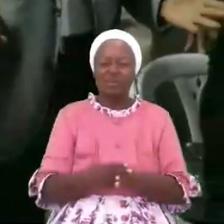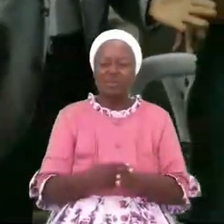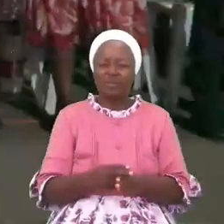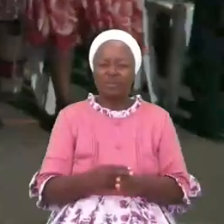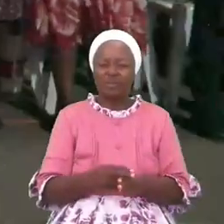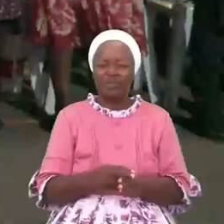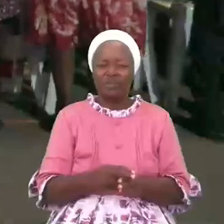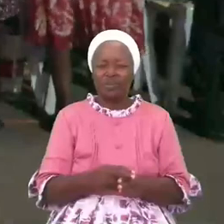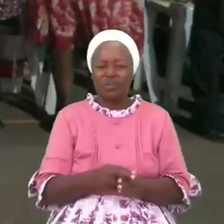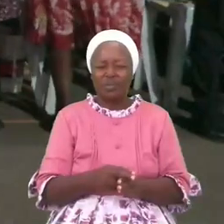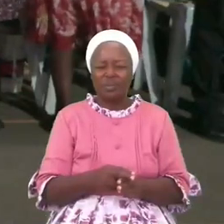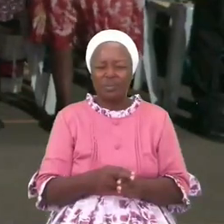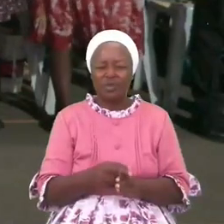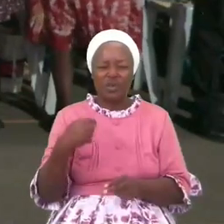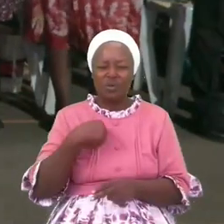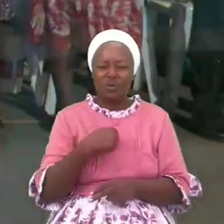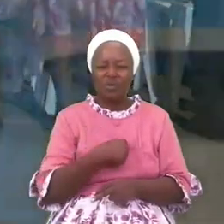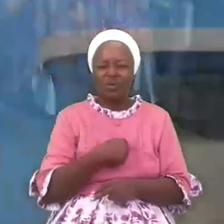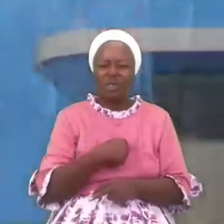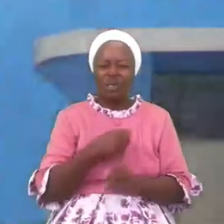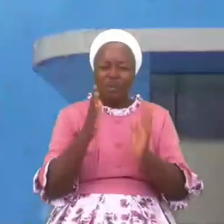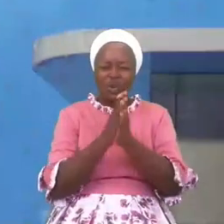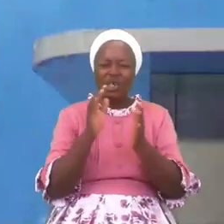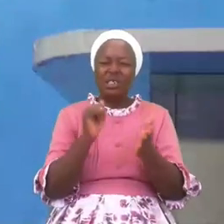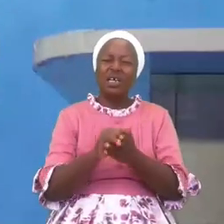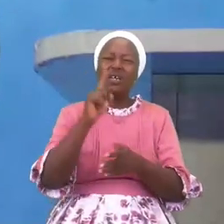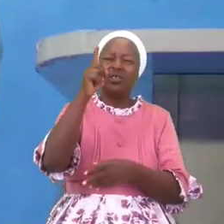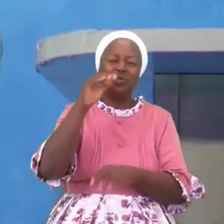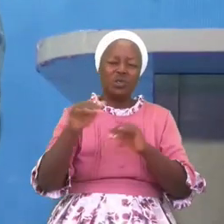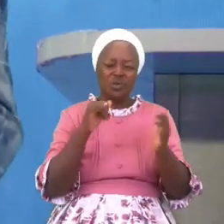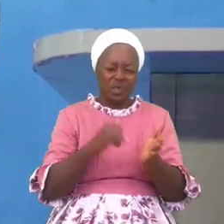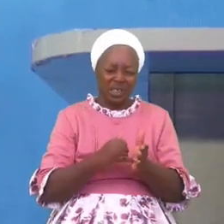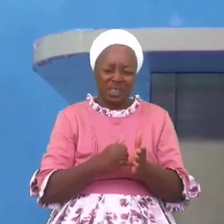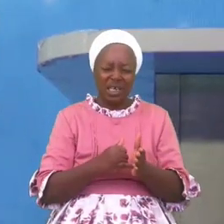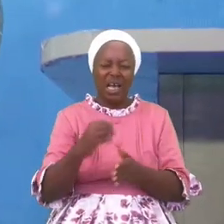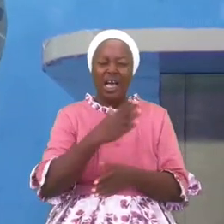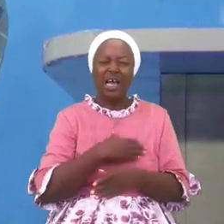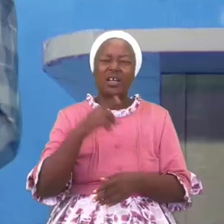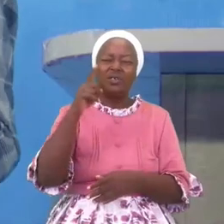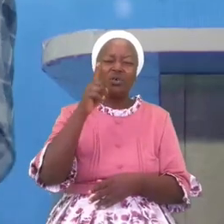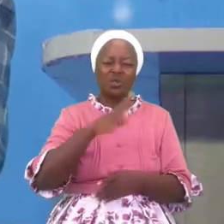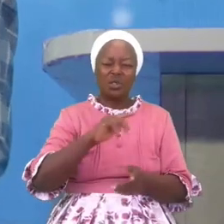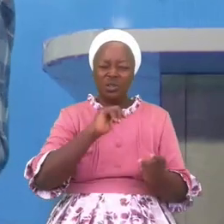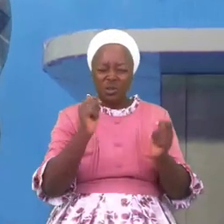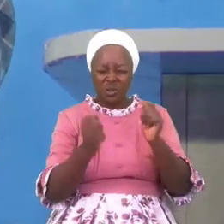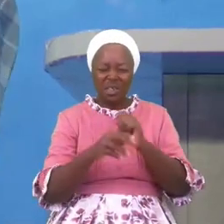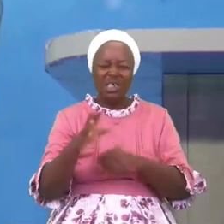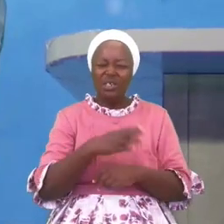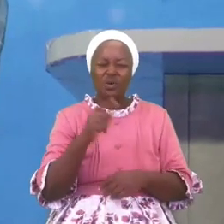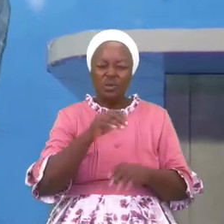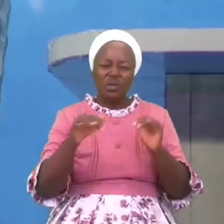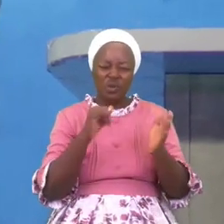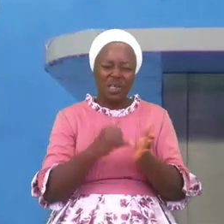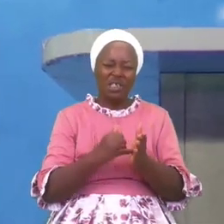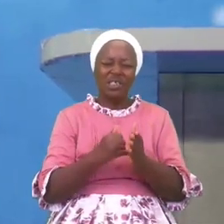it up. And your tummy, you'll fix it up. And all the pains and all the agony